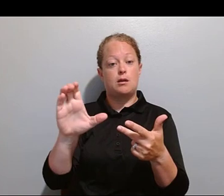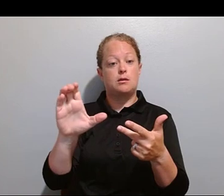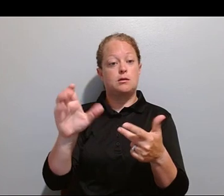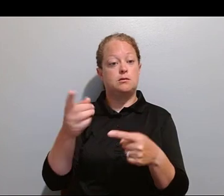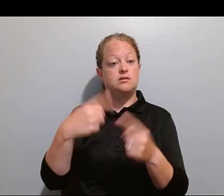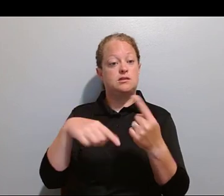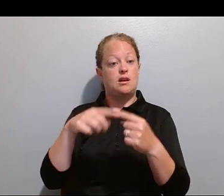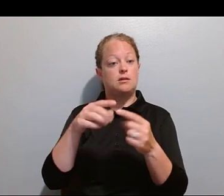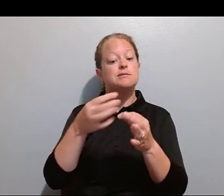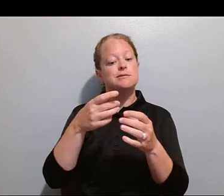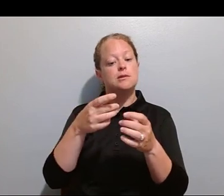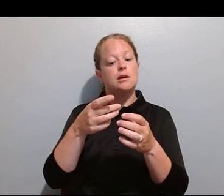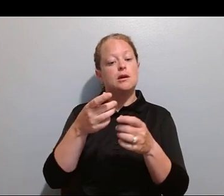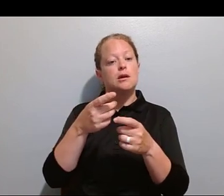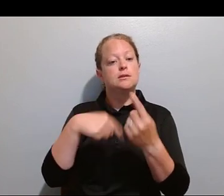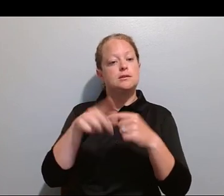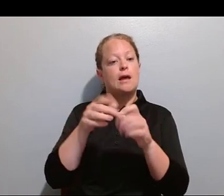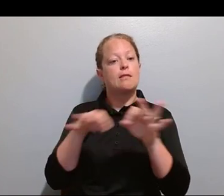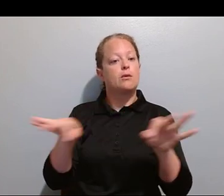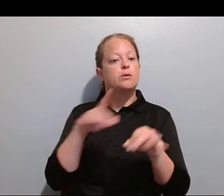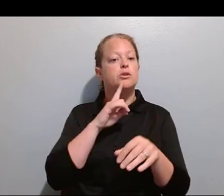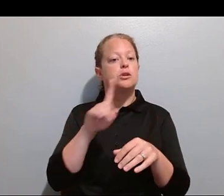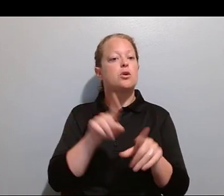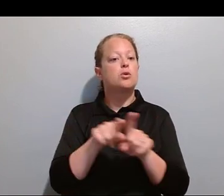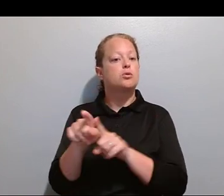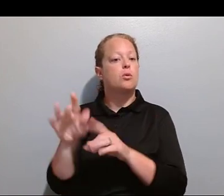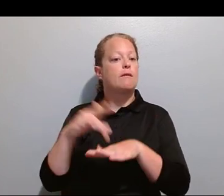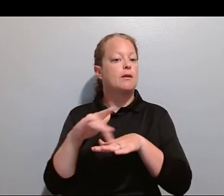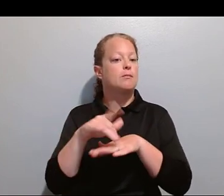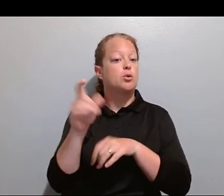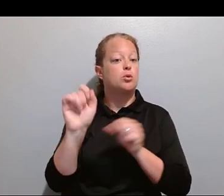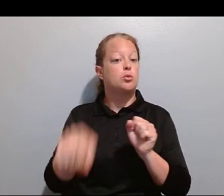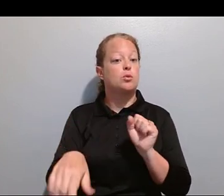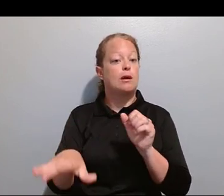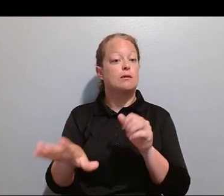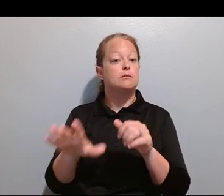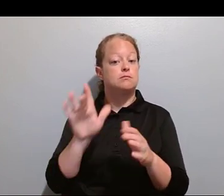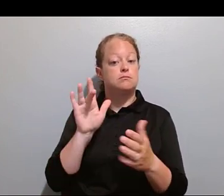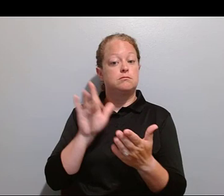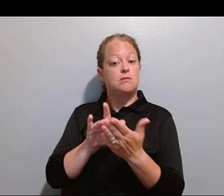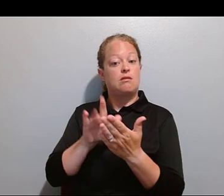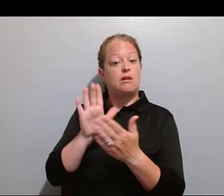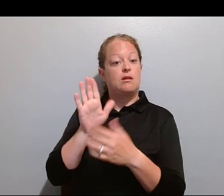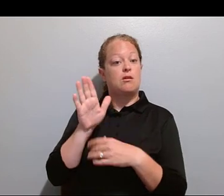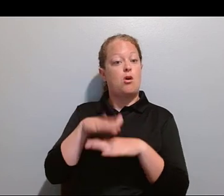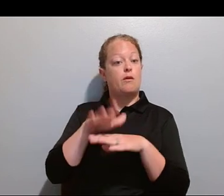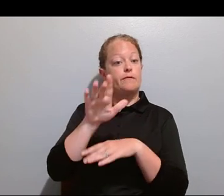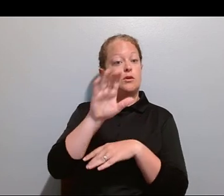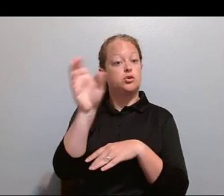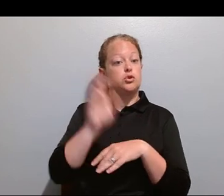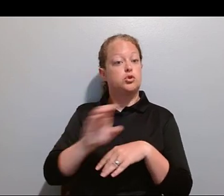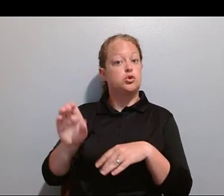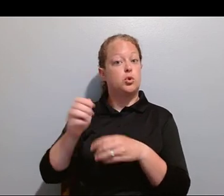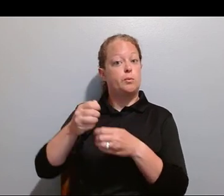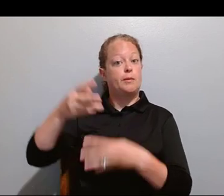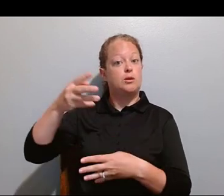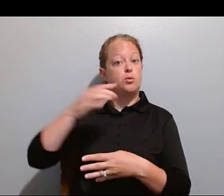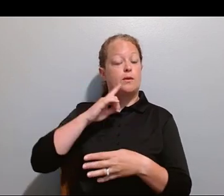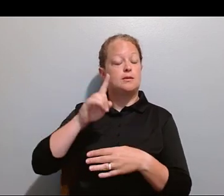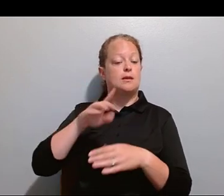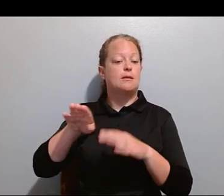You can access this by clicking on the interpretation button in your Zoom menu, which is located at the bottom of your